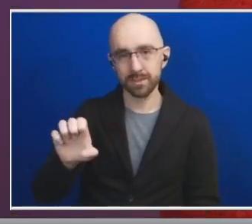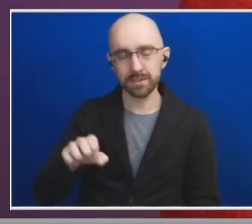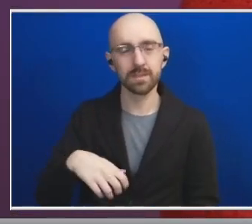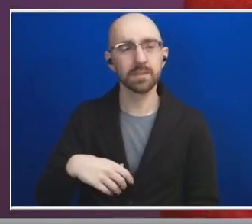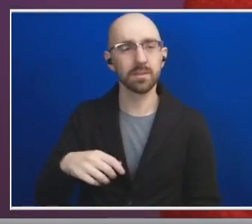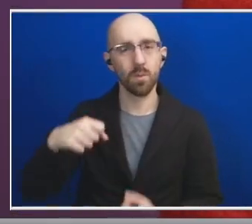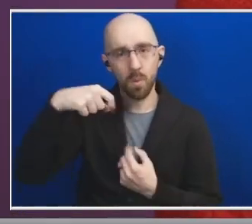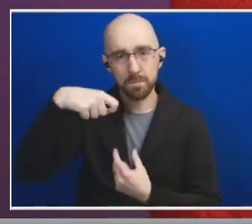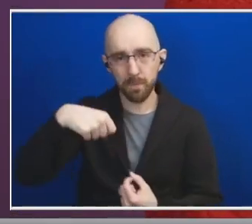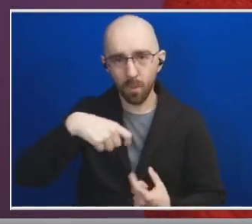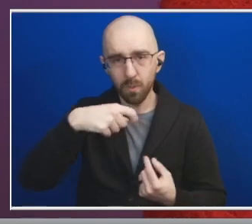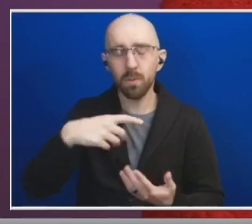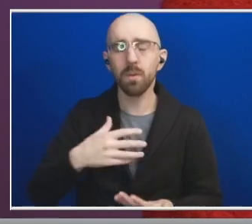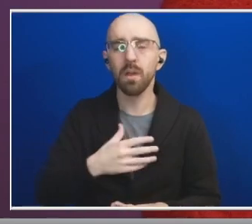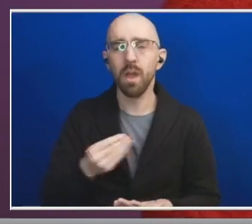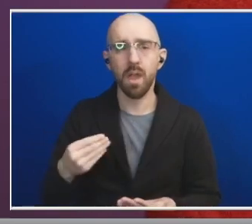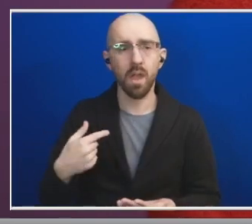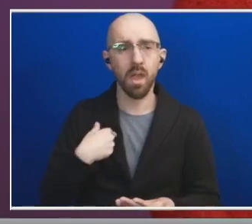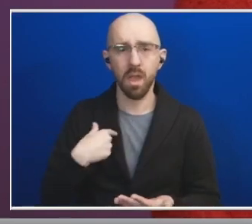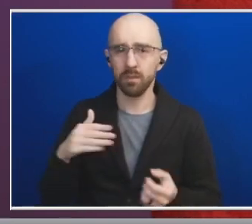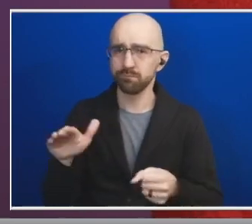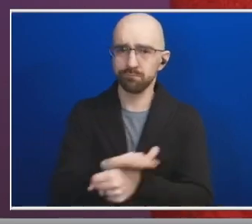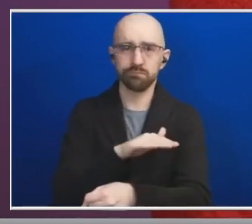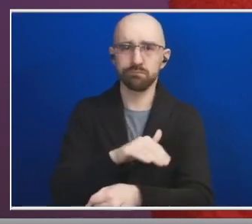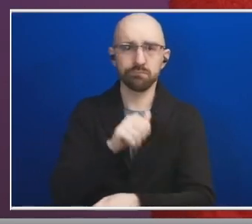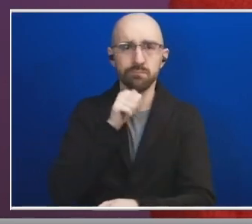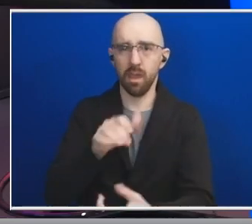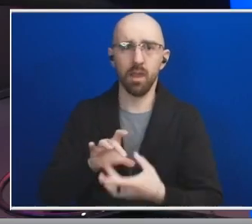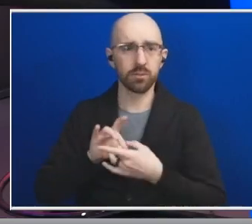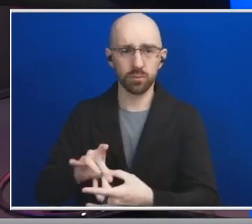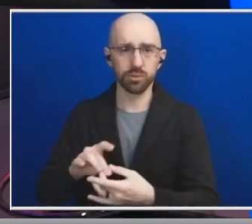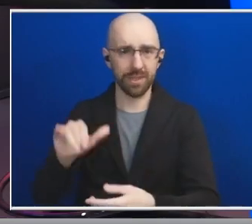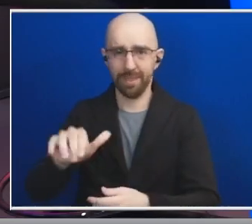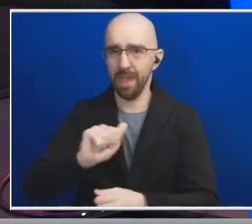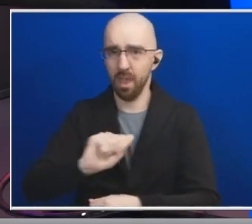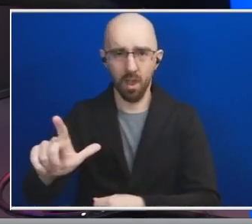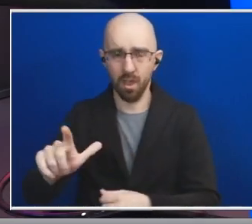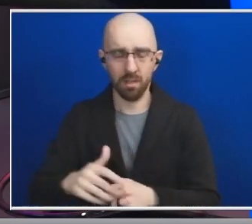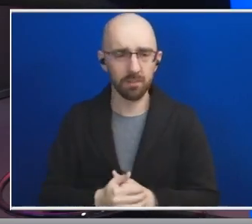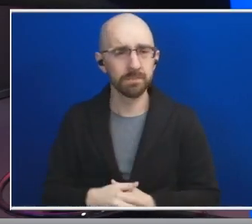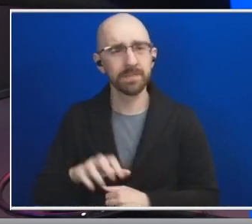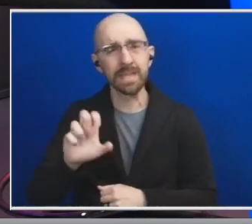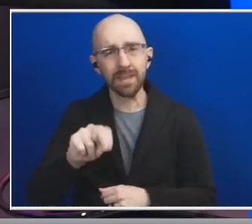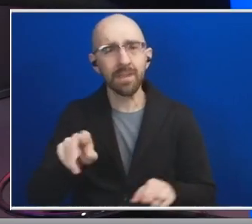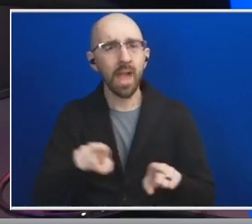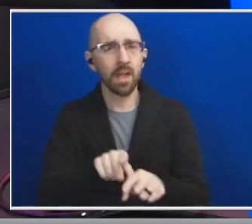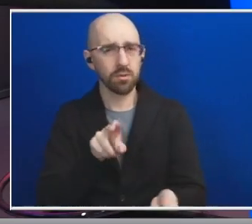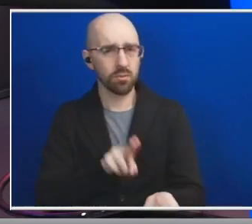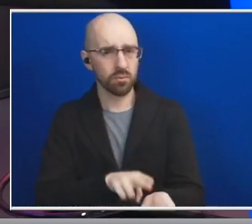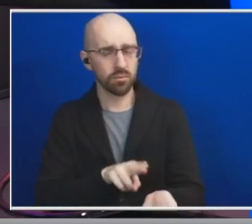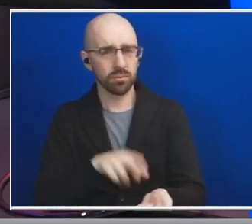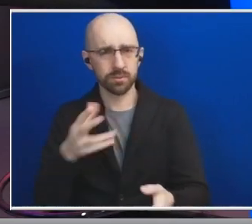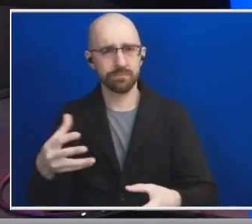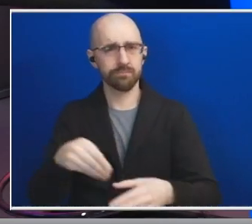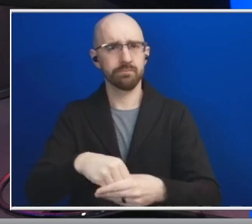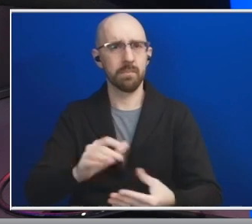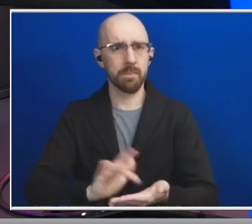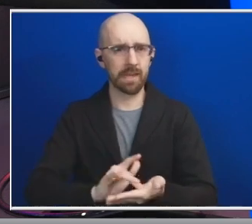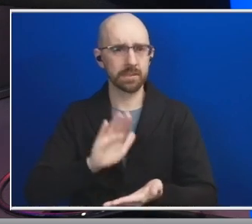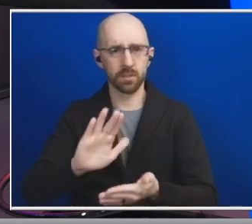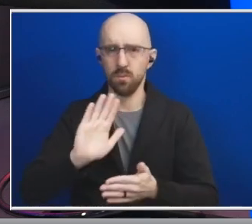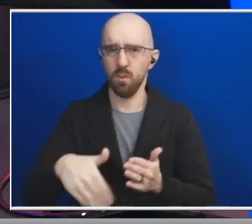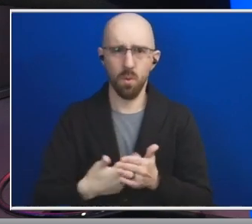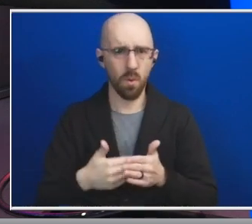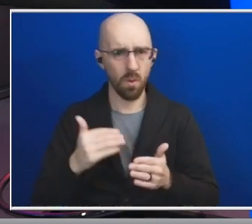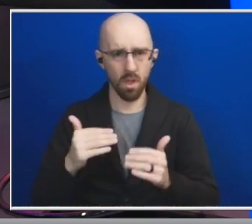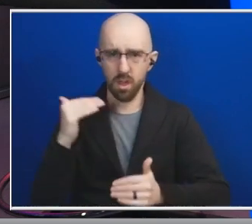I totally did not associate that at all. So even as a nurse, having been in medicine your whole adult life, even